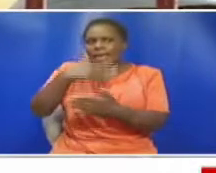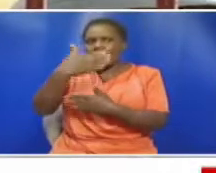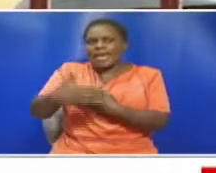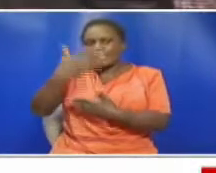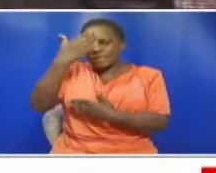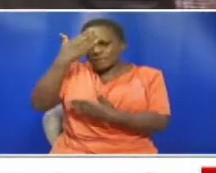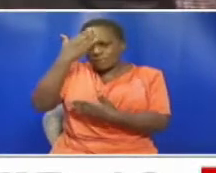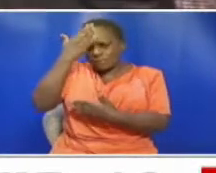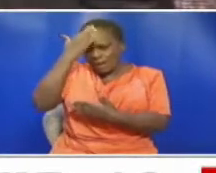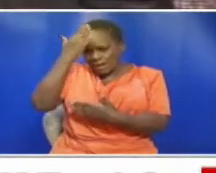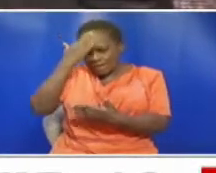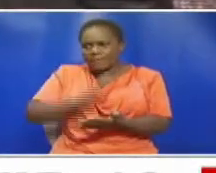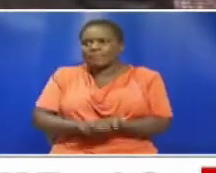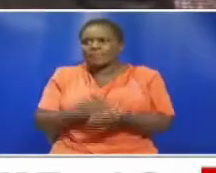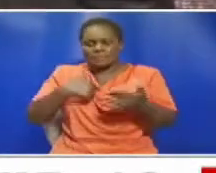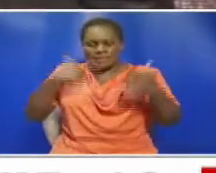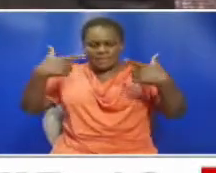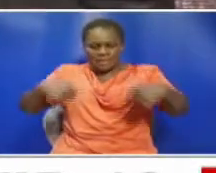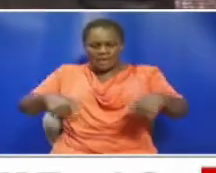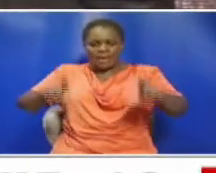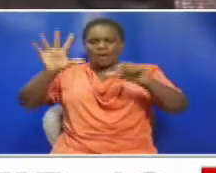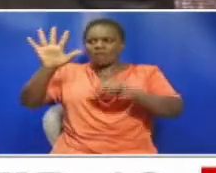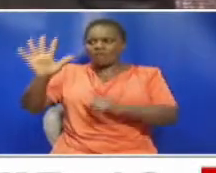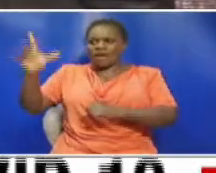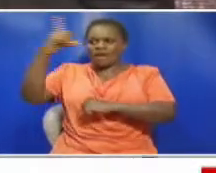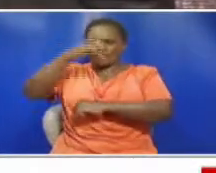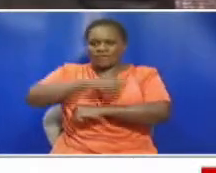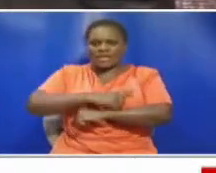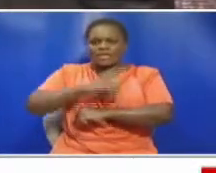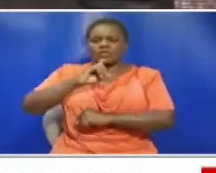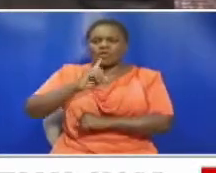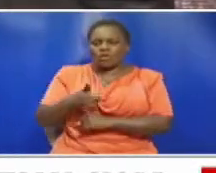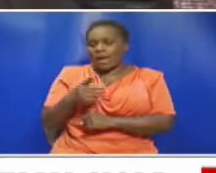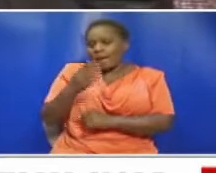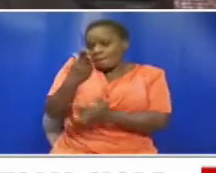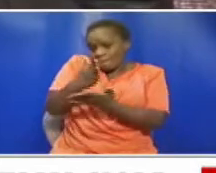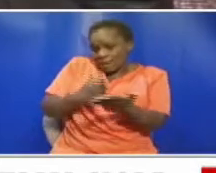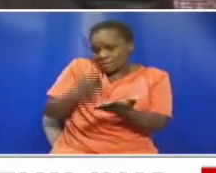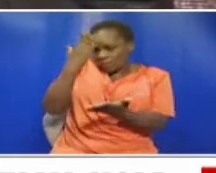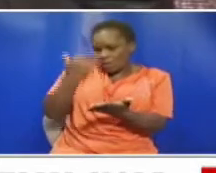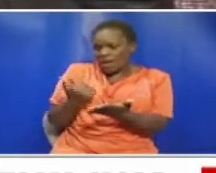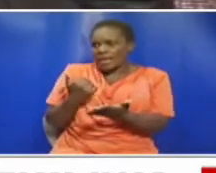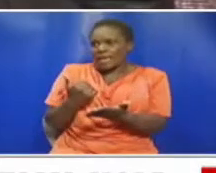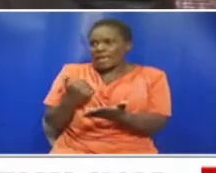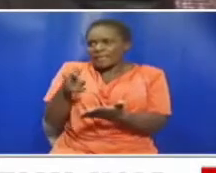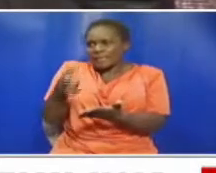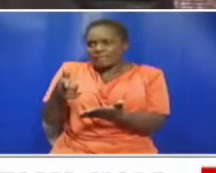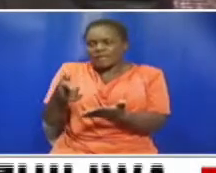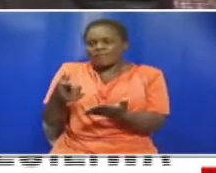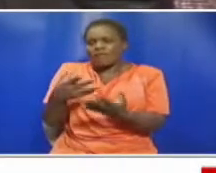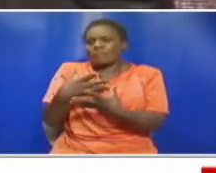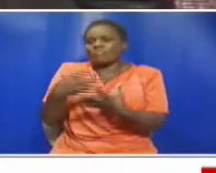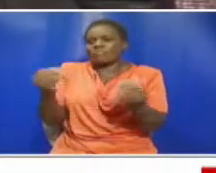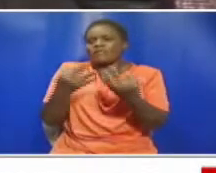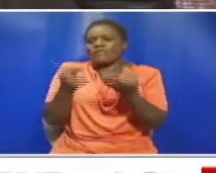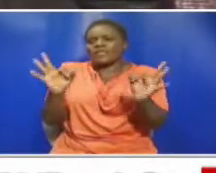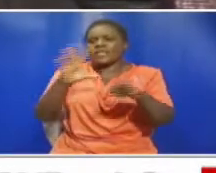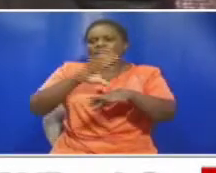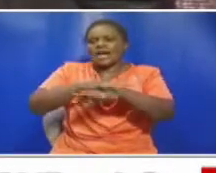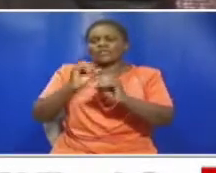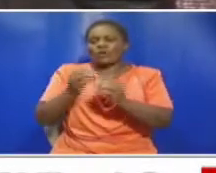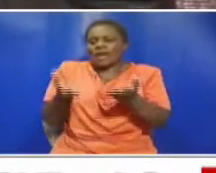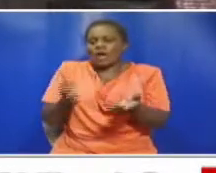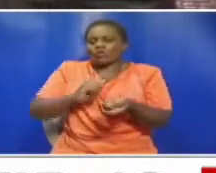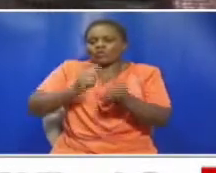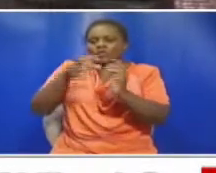wiki ijayo. I allowed 25 days custodial order partly because the convicts were still at large. That is not the case